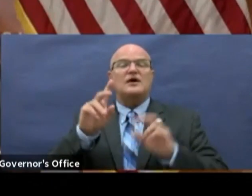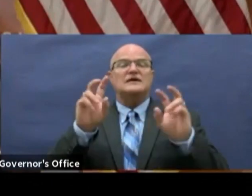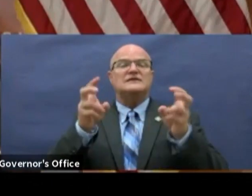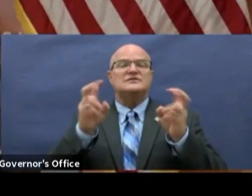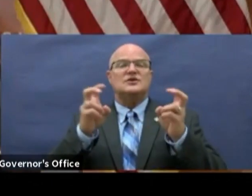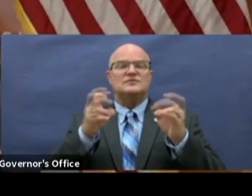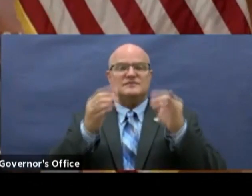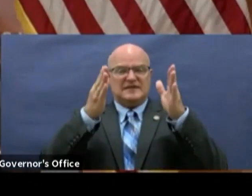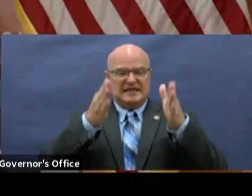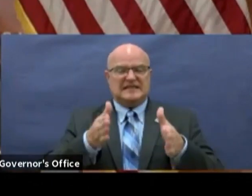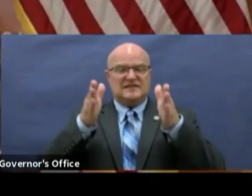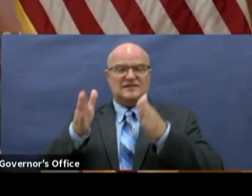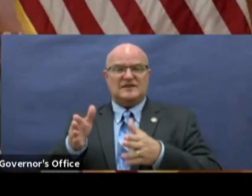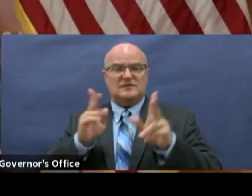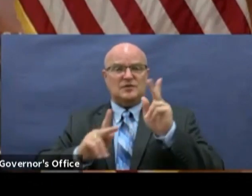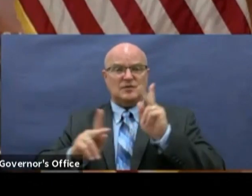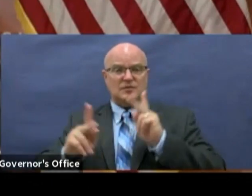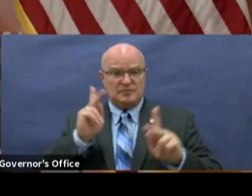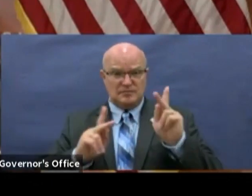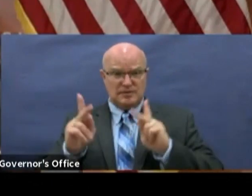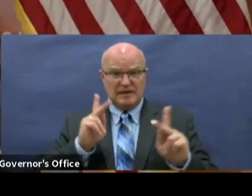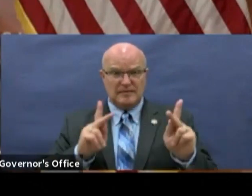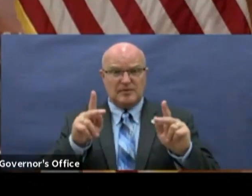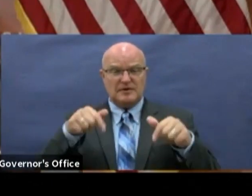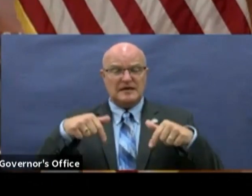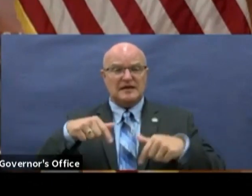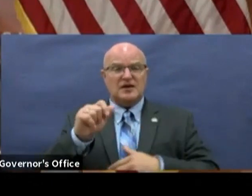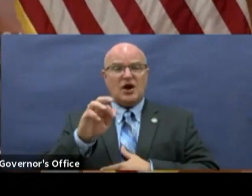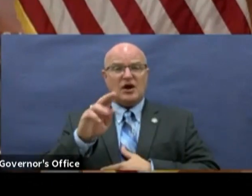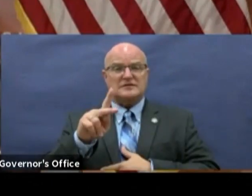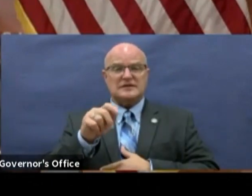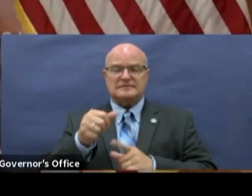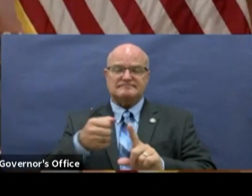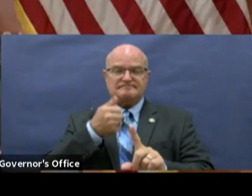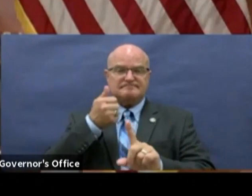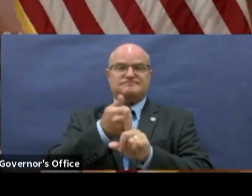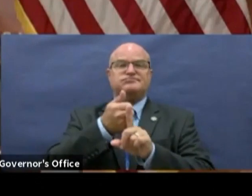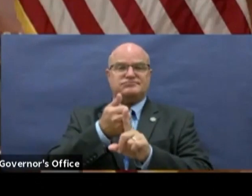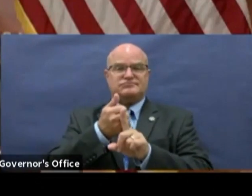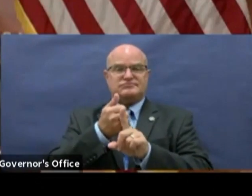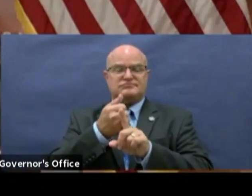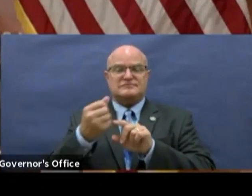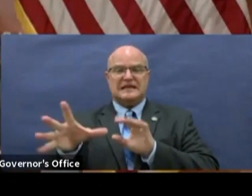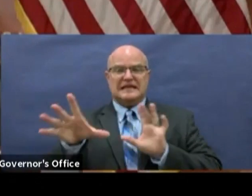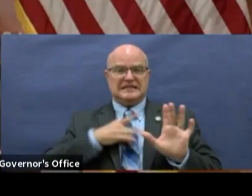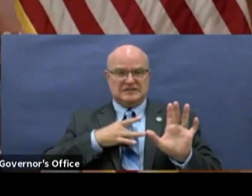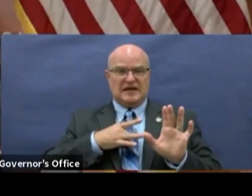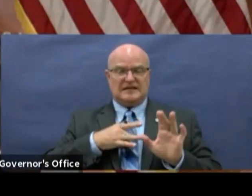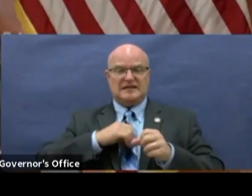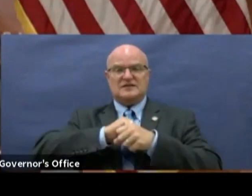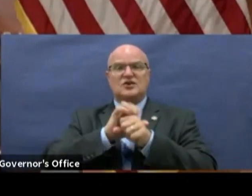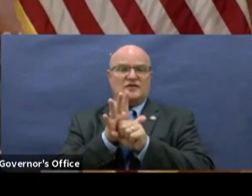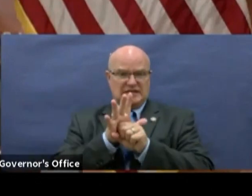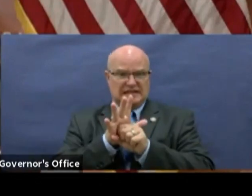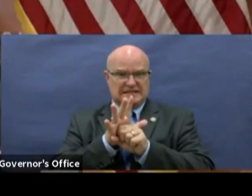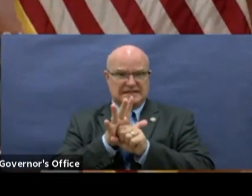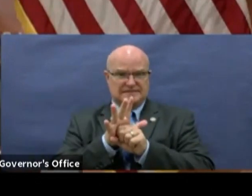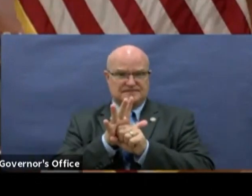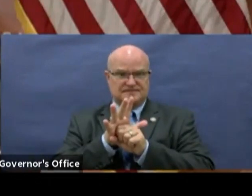of individual Arkansans that have been impacted and contracted